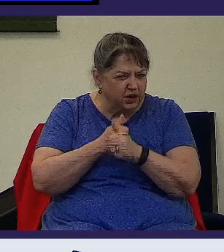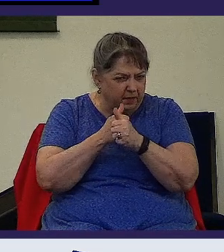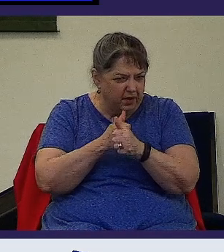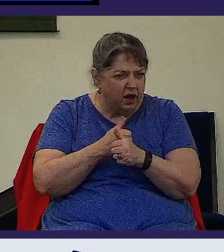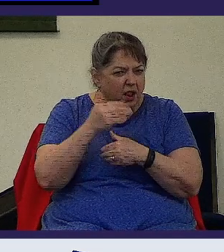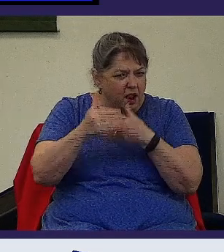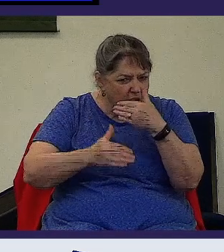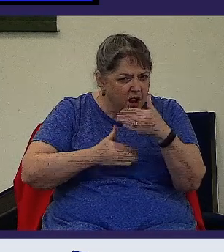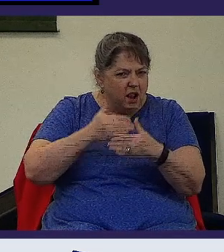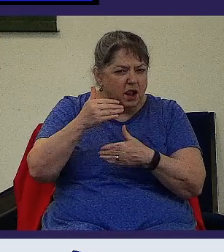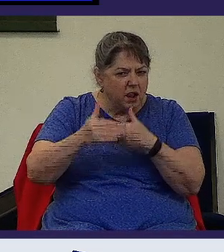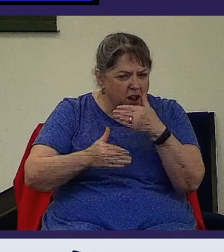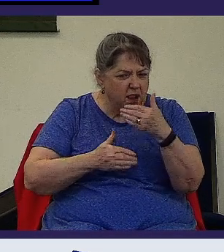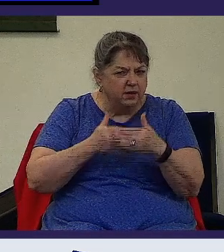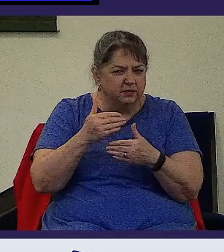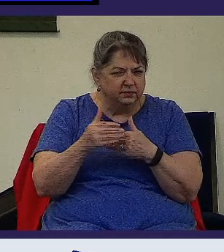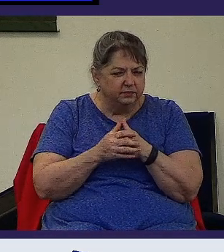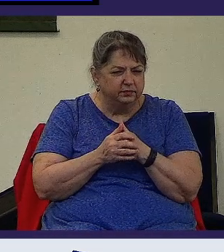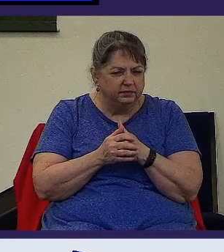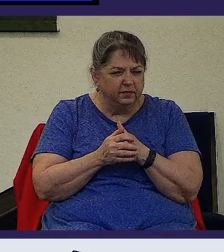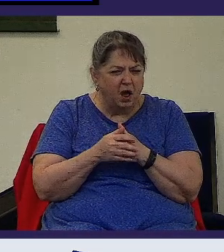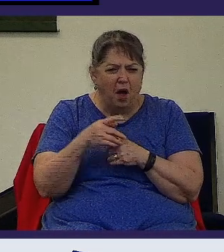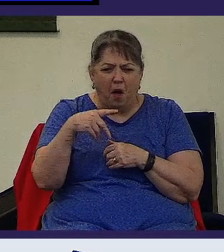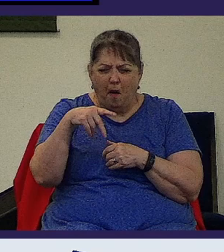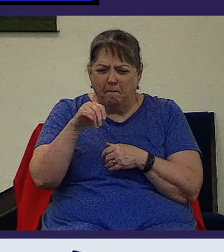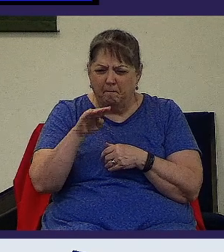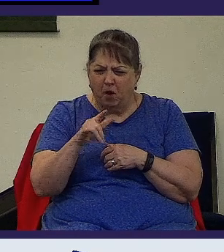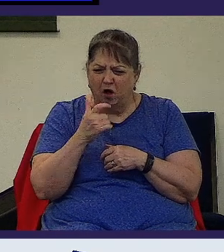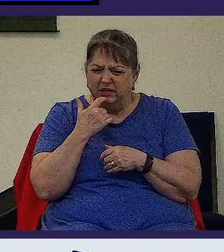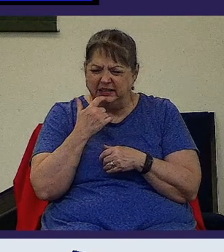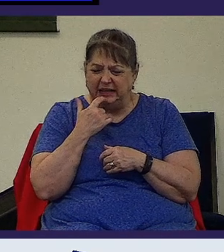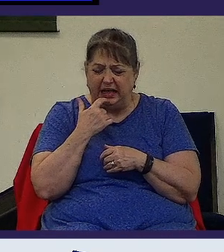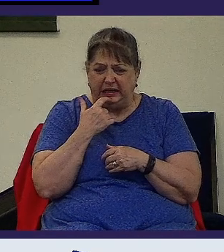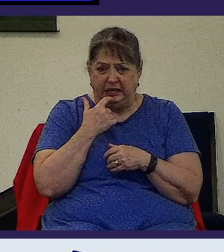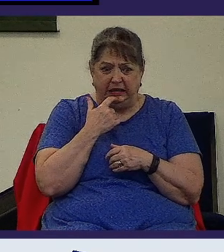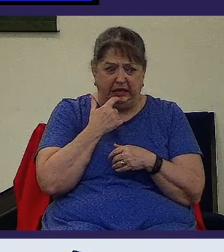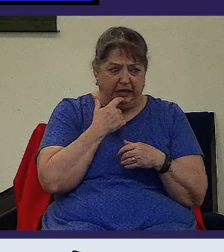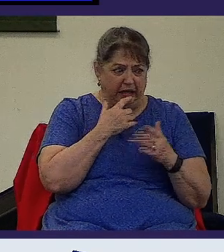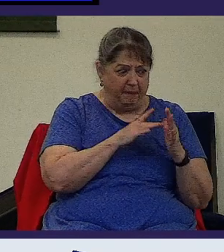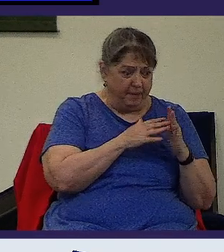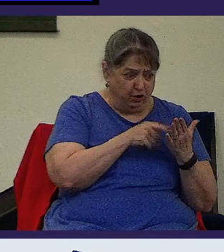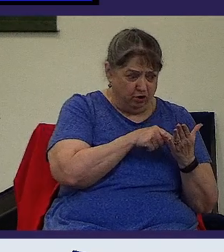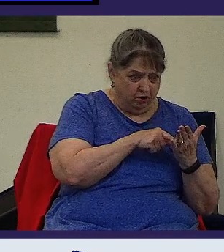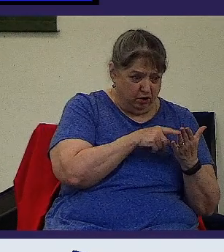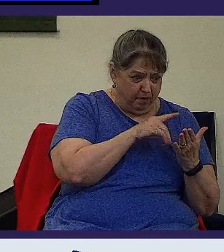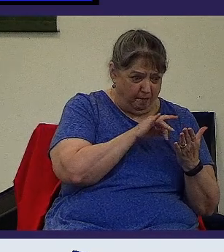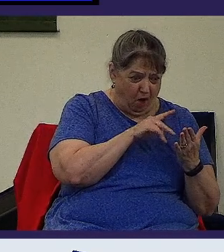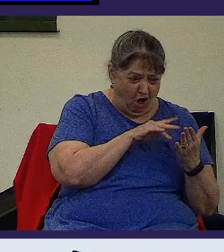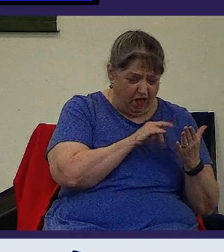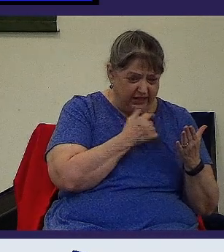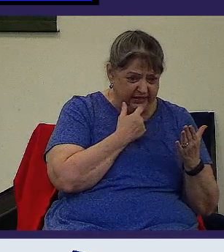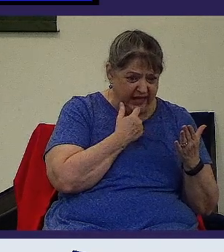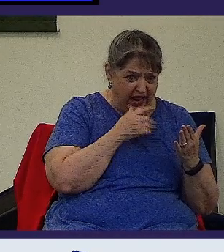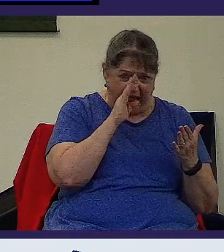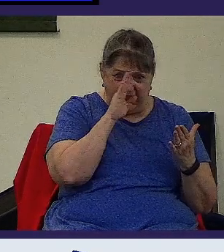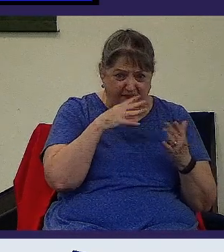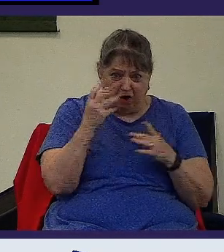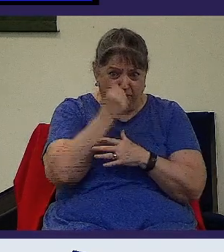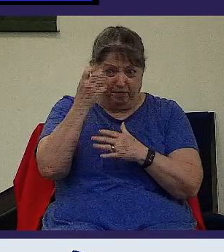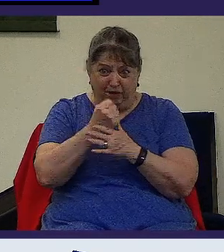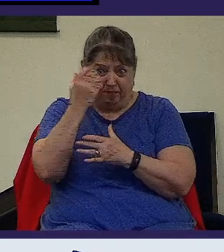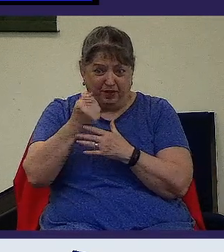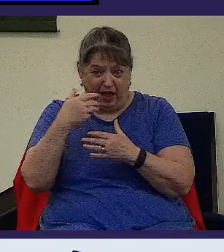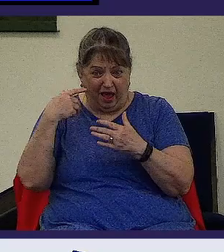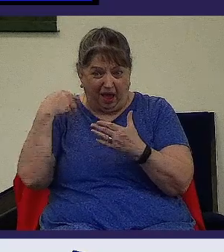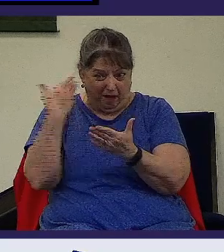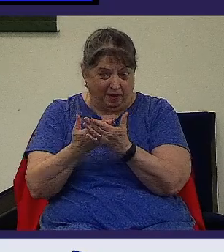you know there's never a time when we say like paul the apostle said i've not already attained but i press on toward the goal and so discipleship is a constant thing